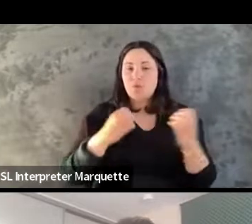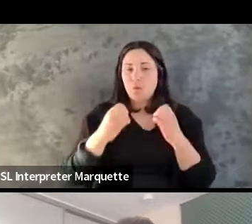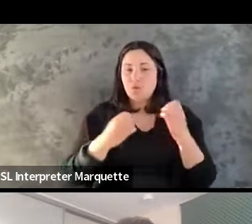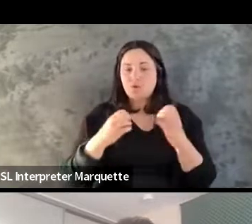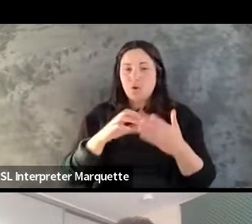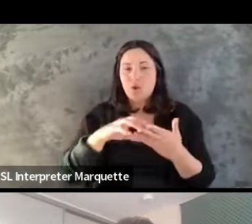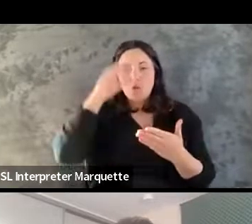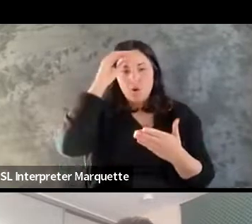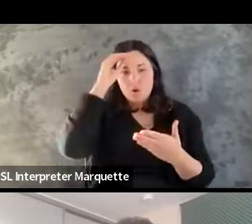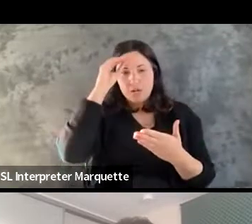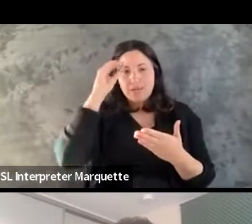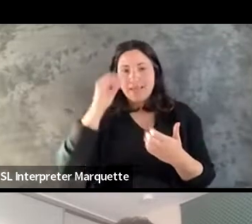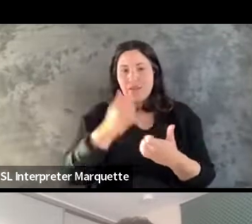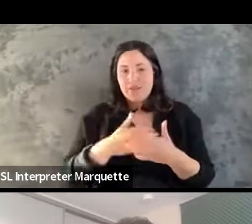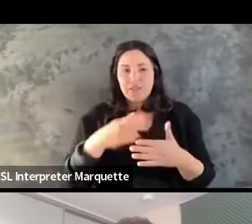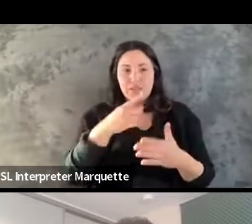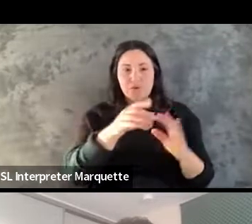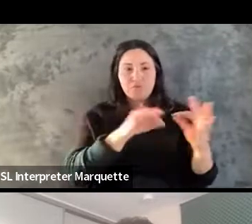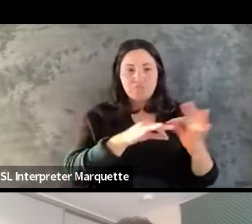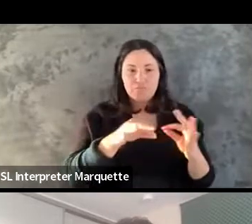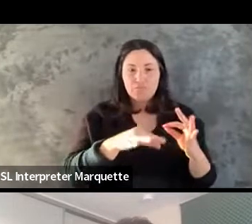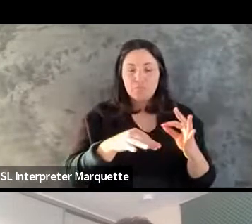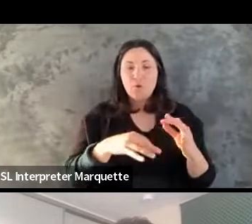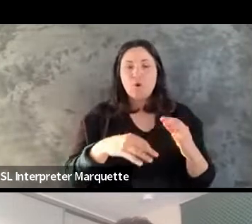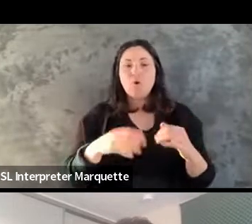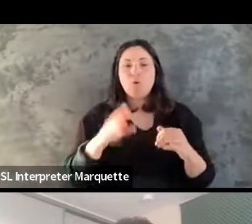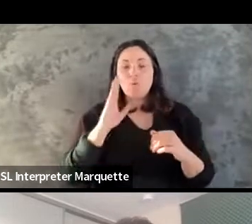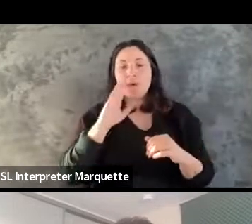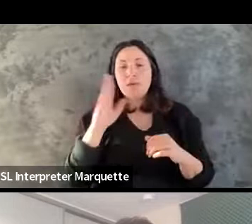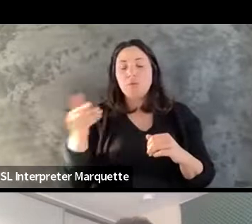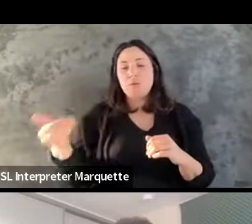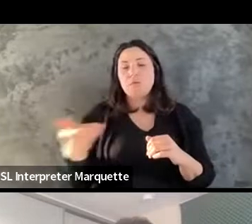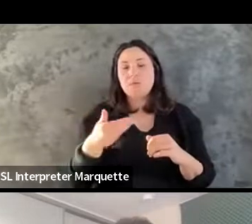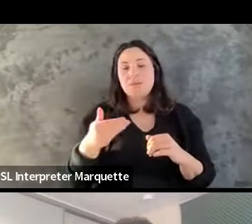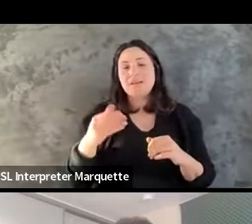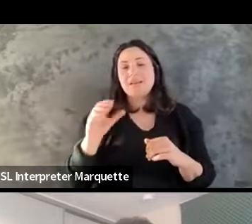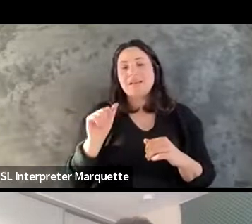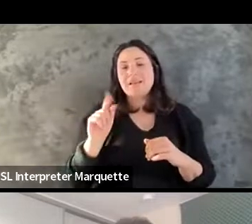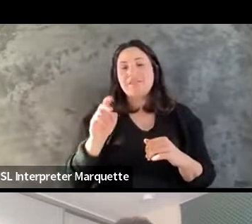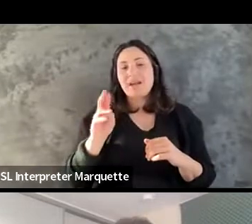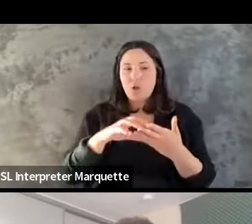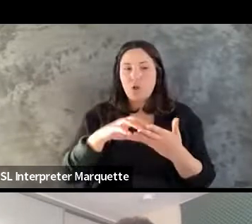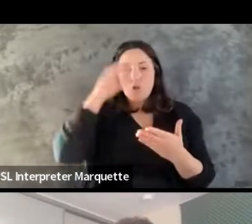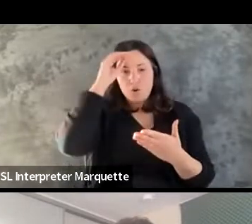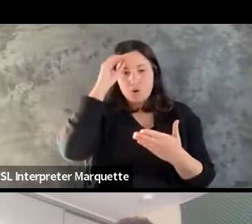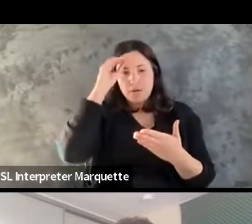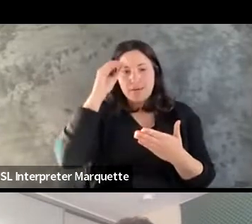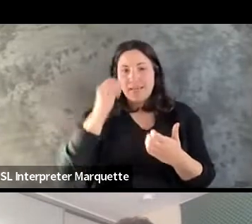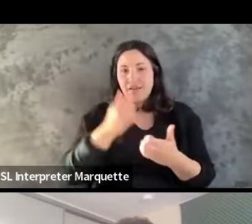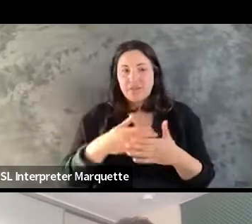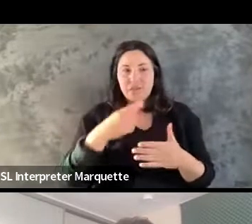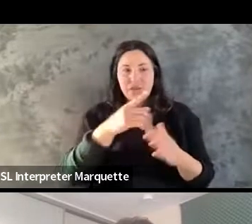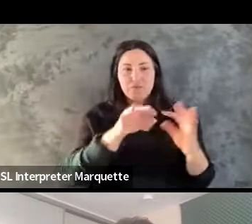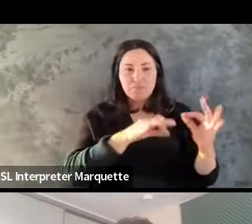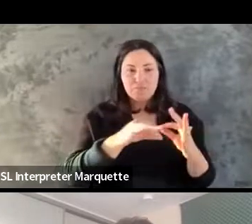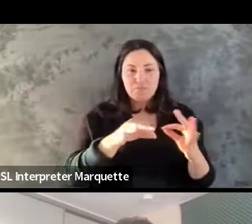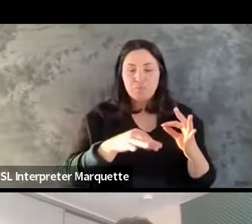and described, we're going to onboard an advisory class, which is going to happen.